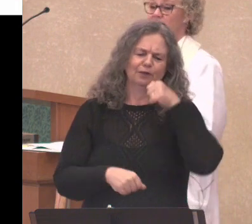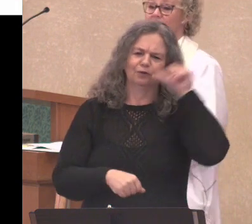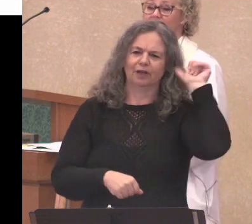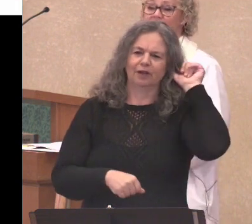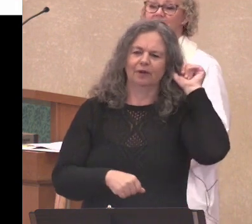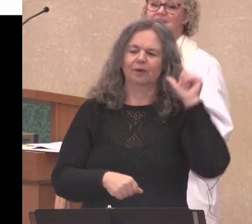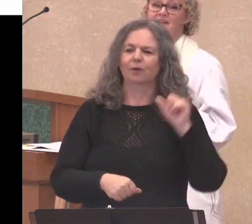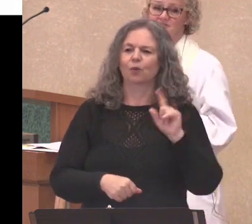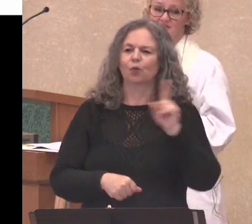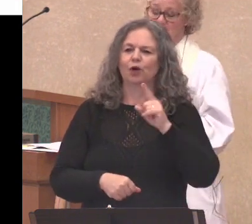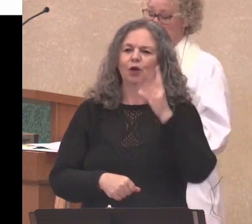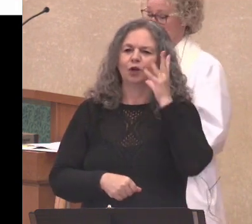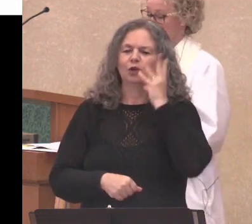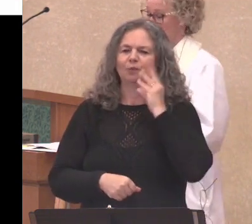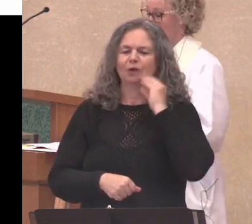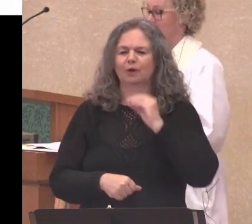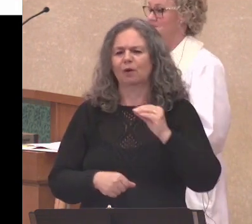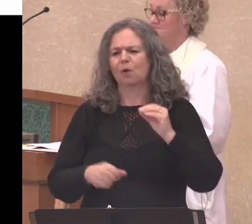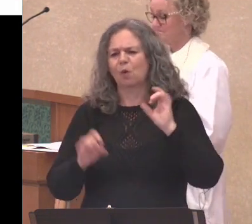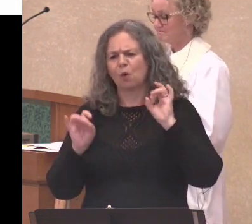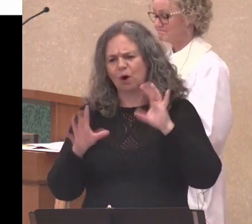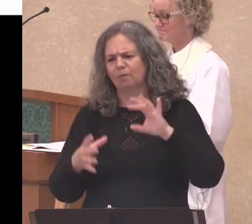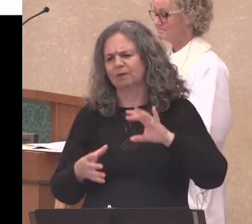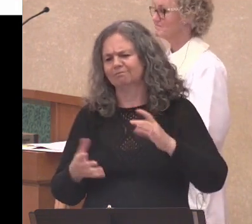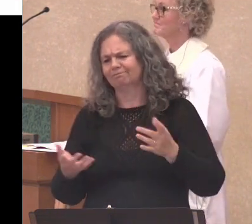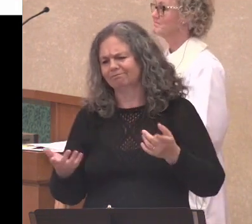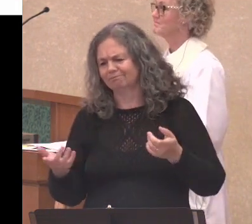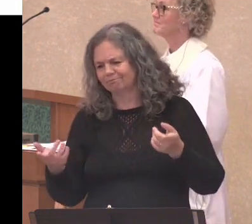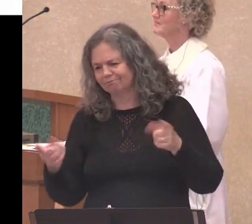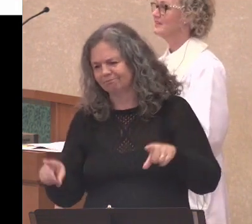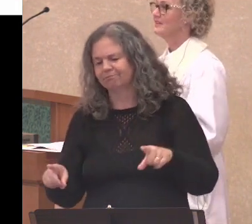you experience desolation?